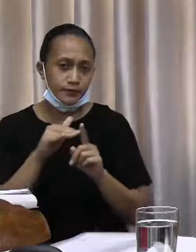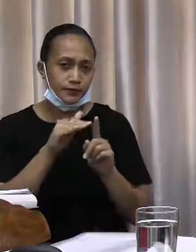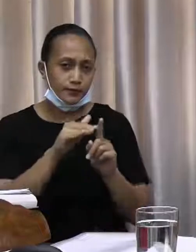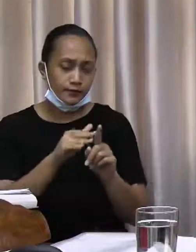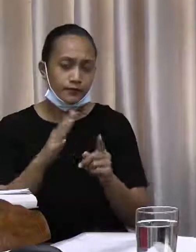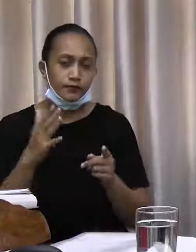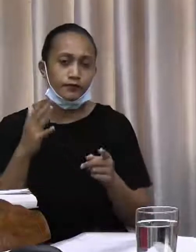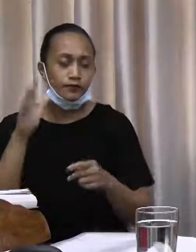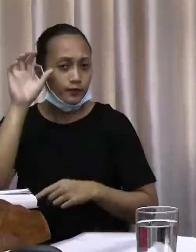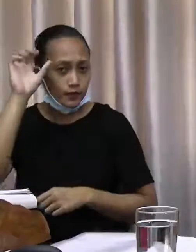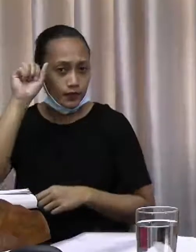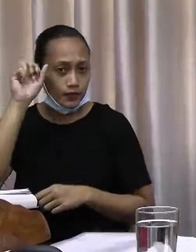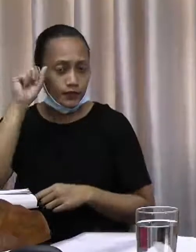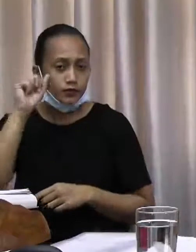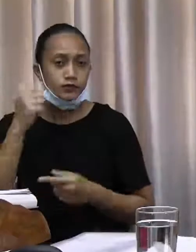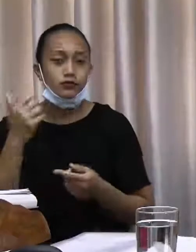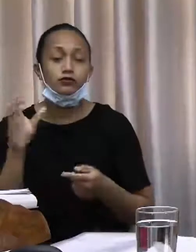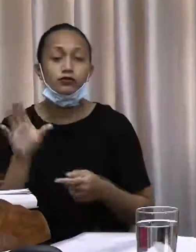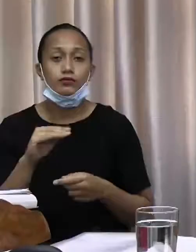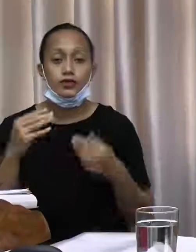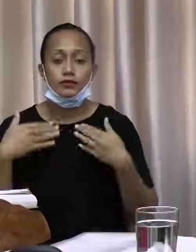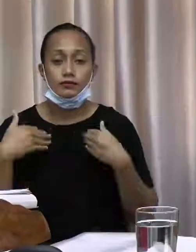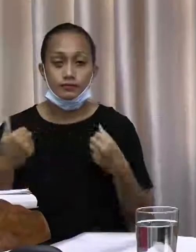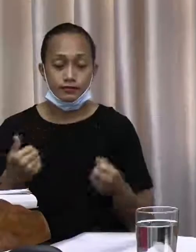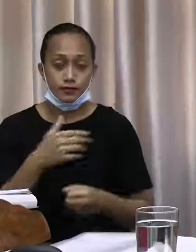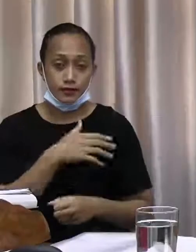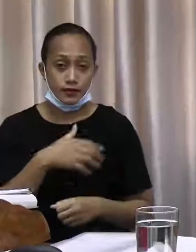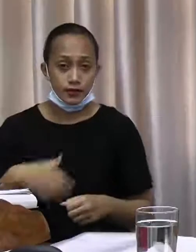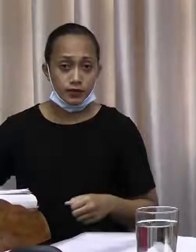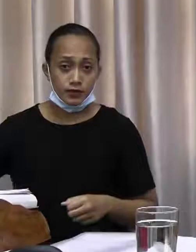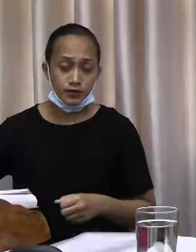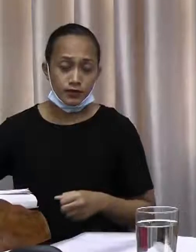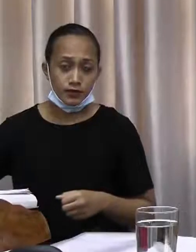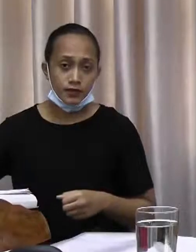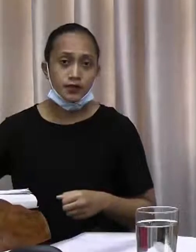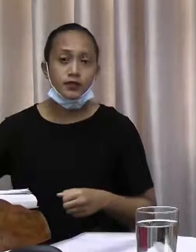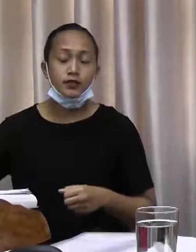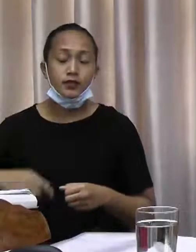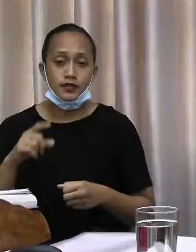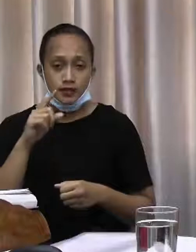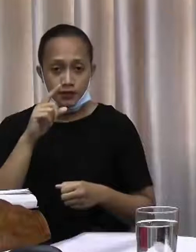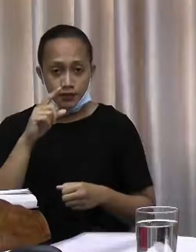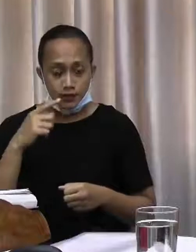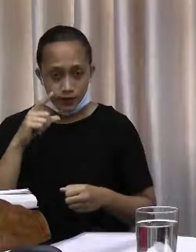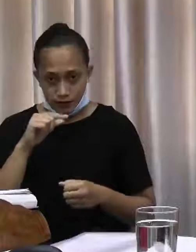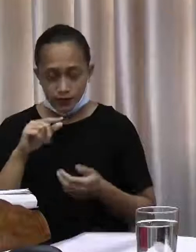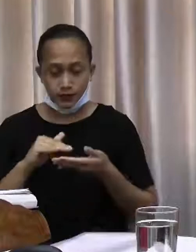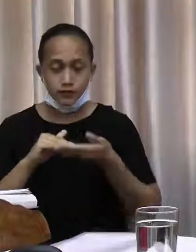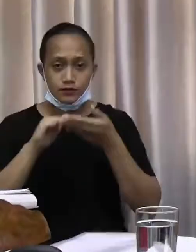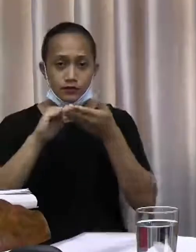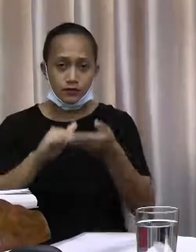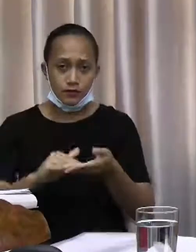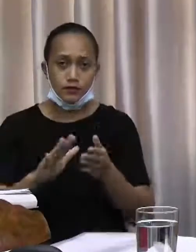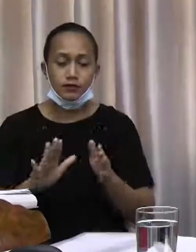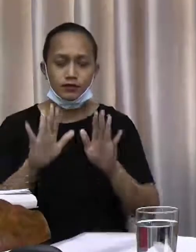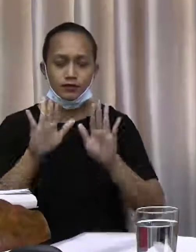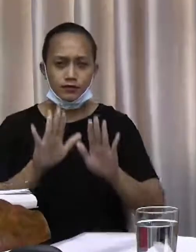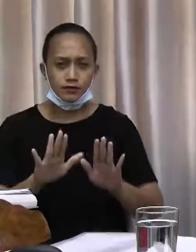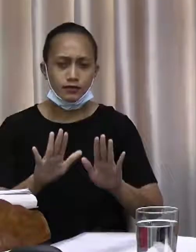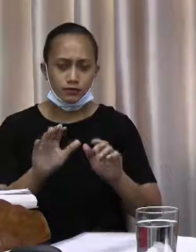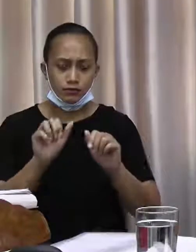tatou faamanatu mai le soifua maaloloina. E fesoso ani tele i le tautau